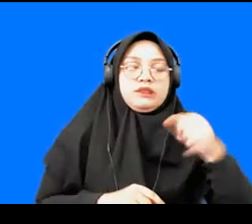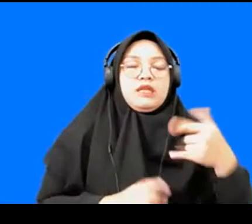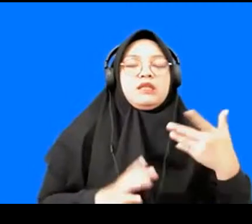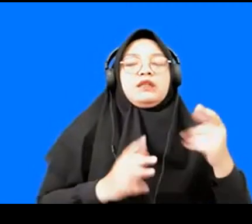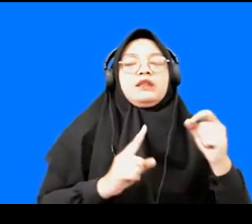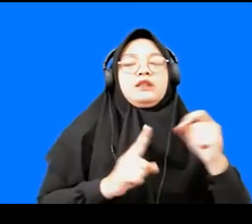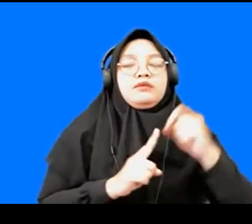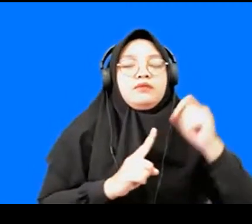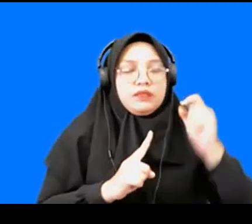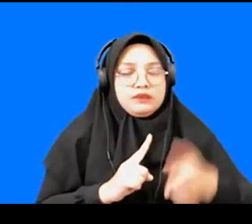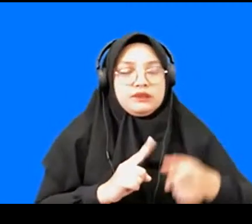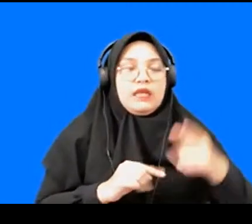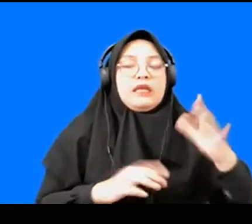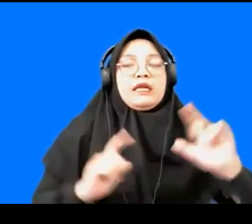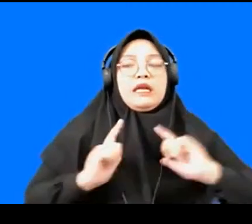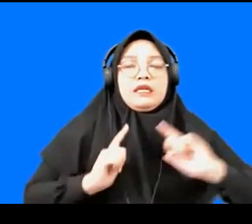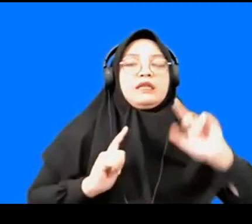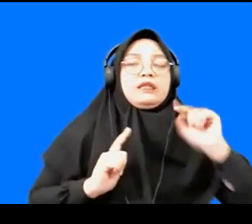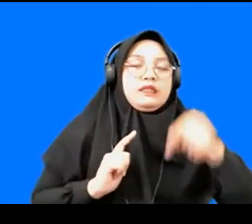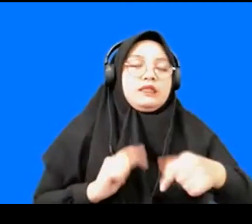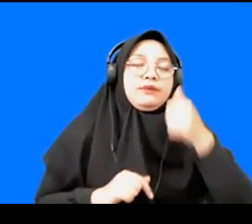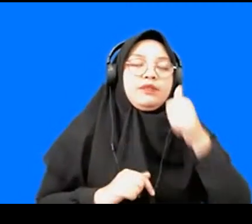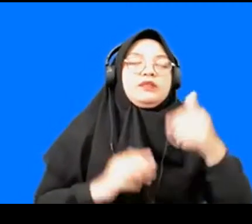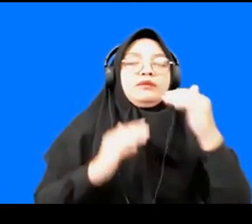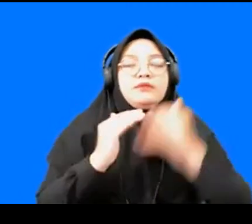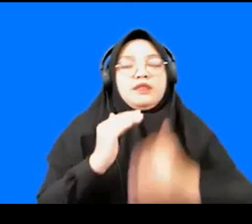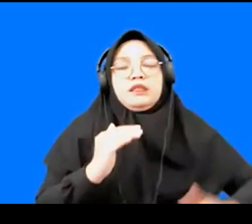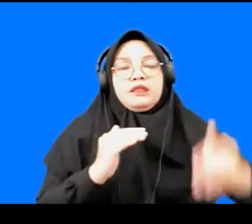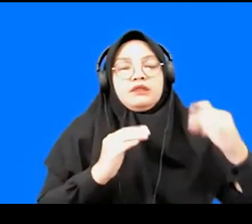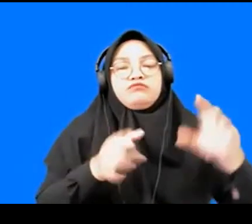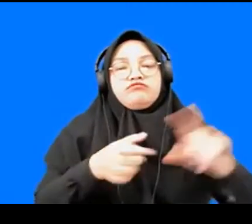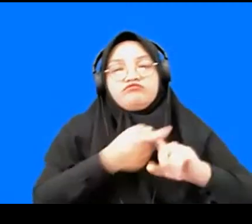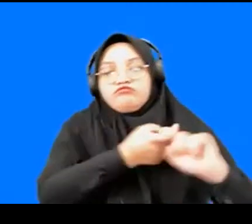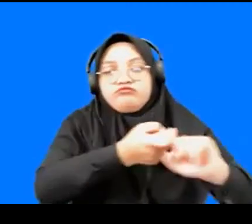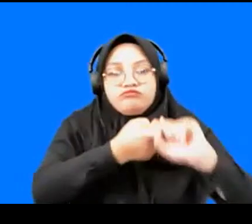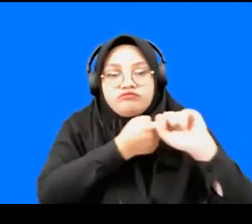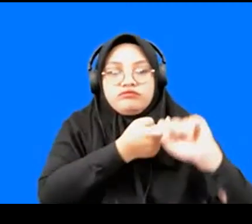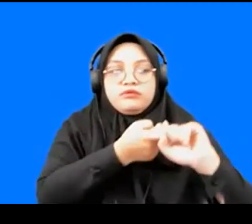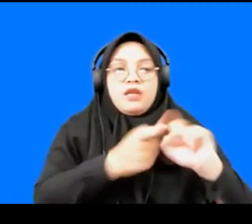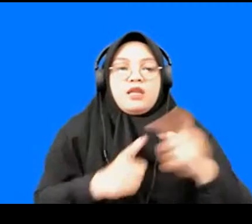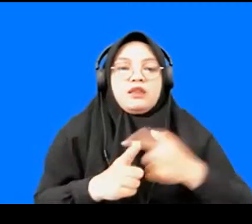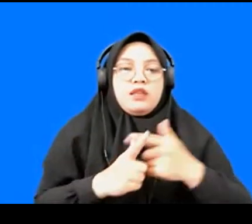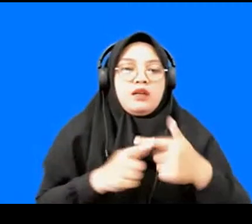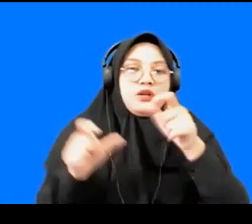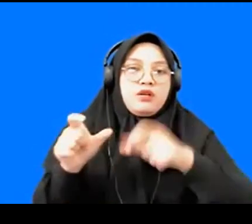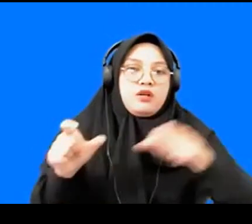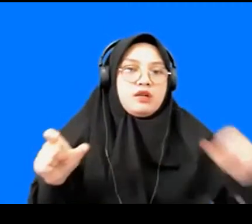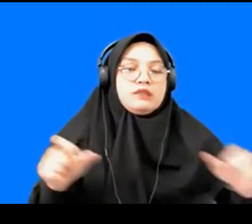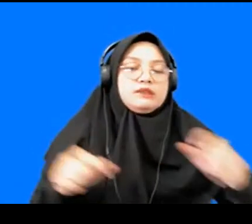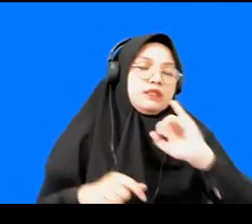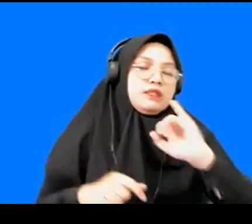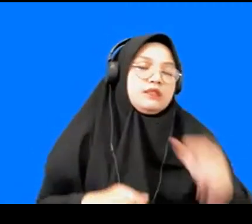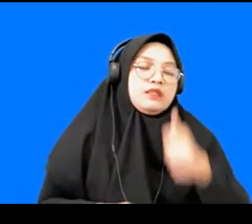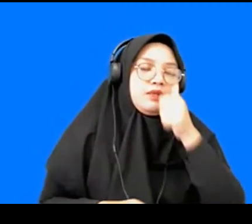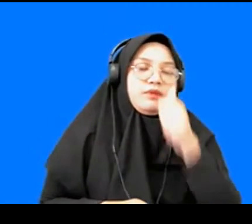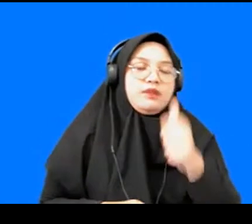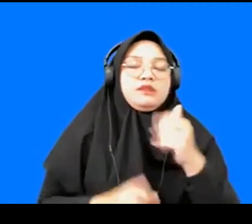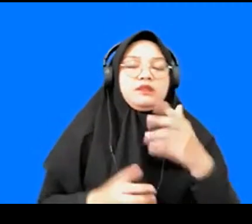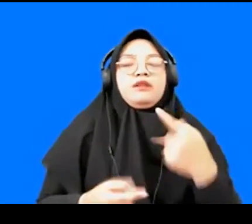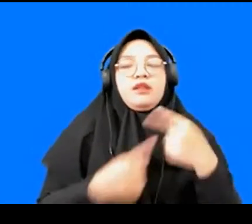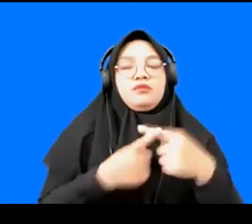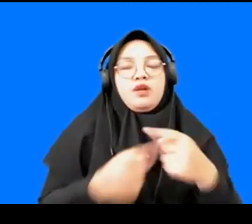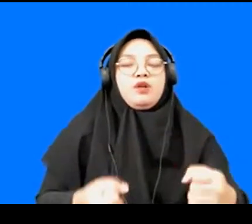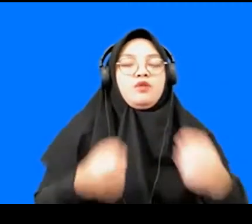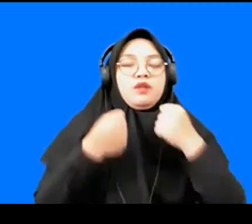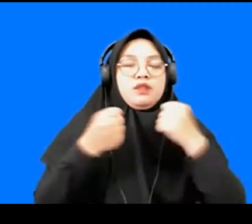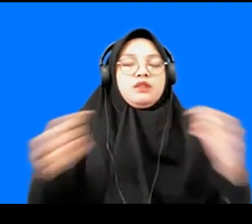of the people. I think so it will strengthens the unity of the people, I think. Okay, so